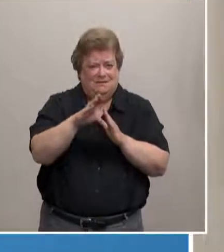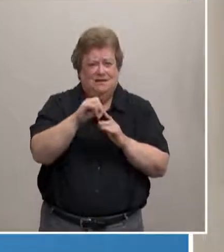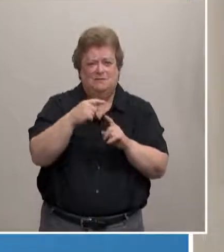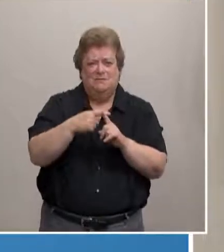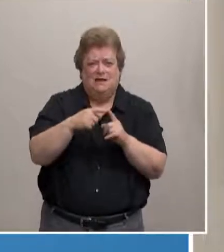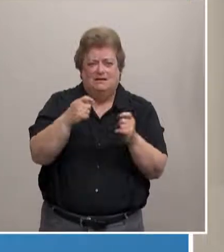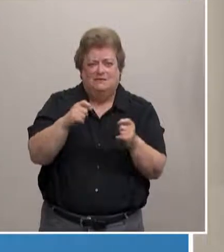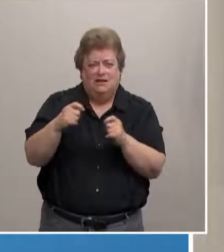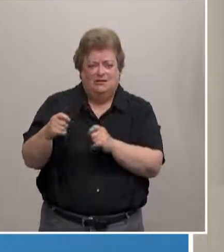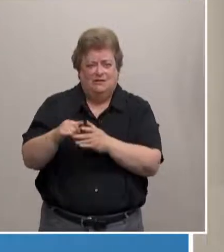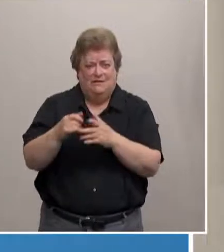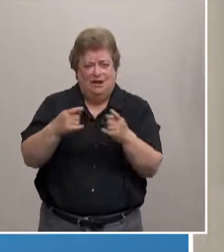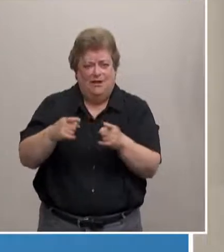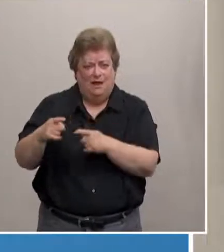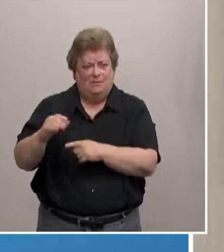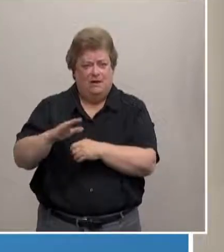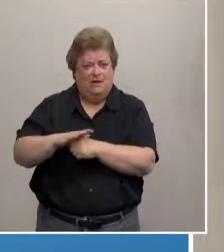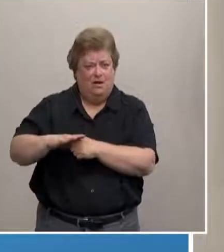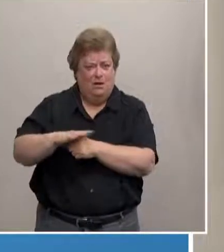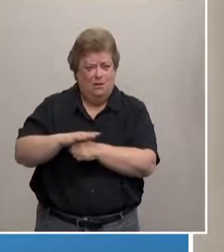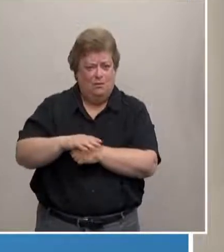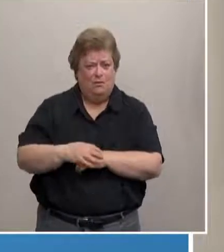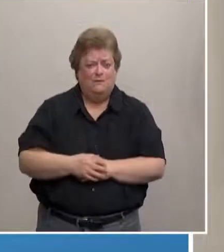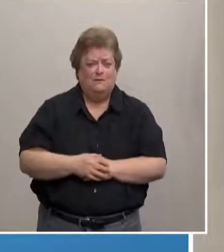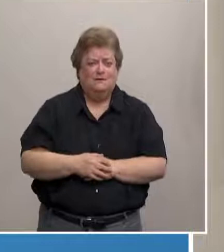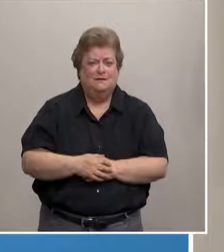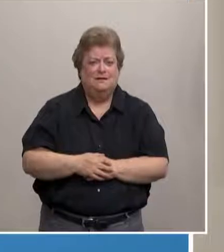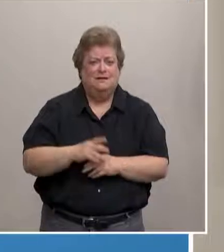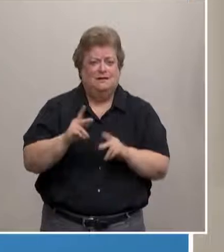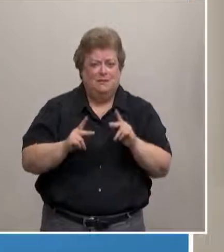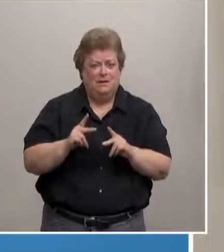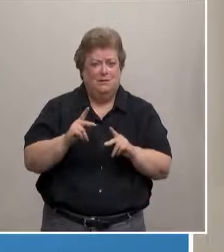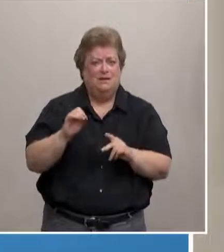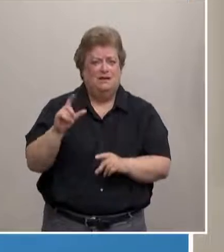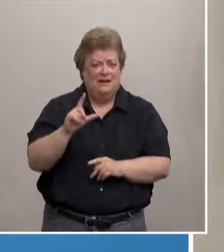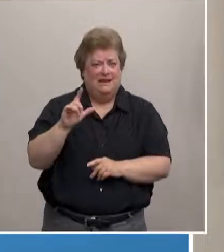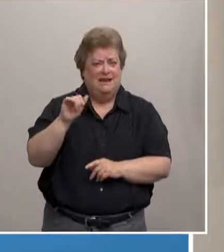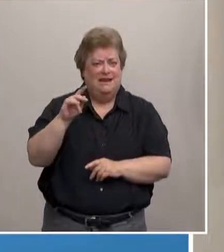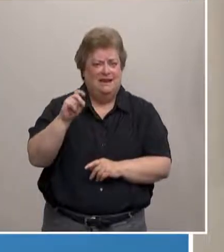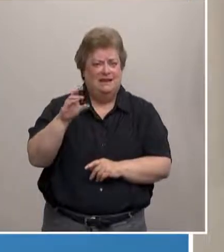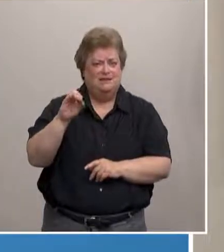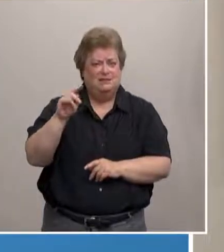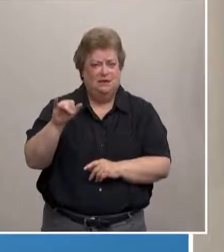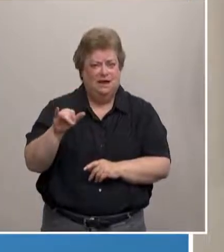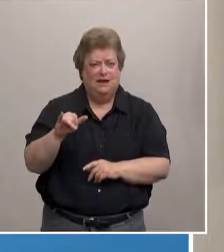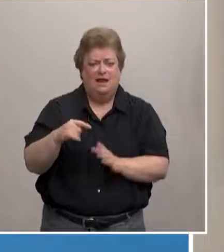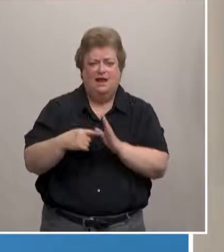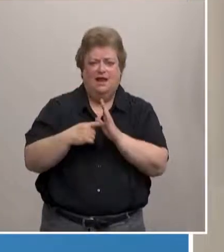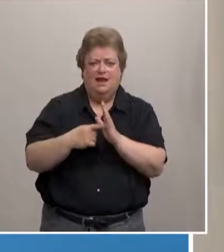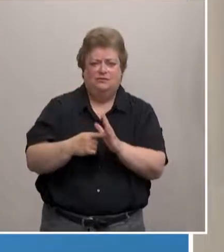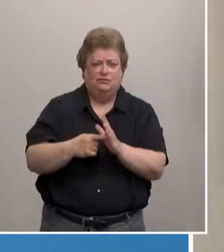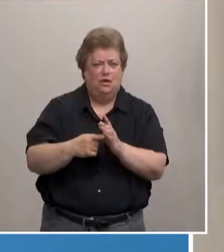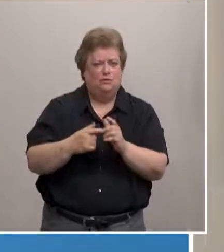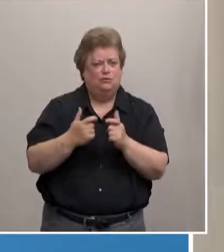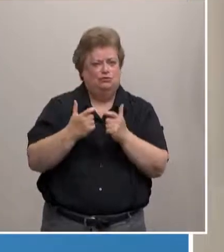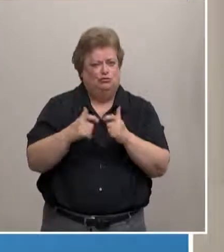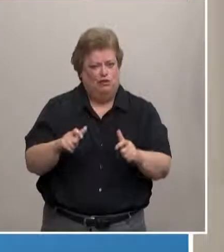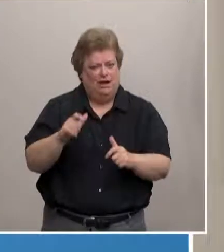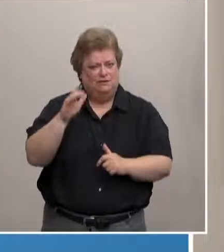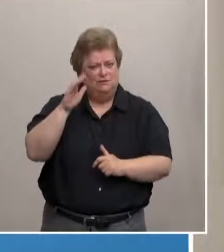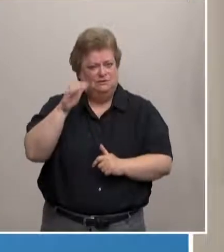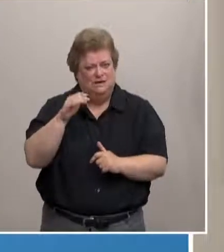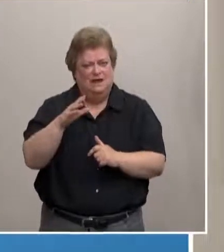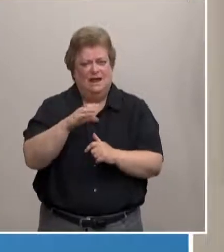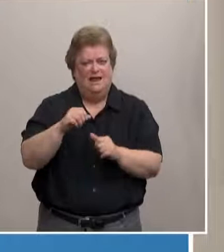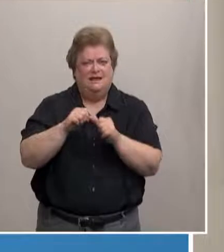witnessing in our local conditions. The people of Lincoln and Lancaster County have demonstrated great resilience and a deep commitment